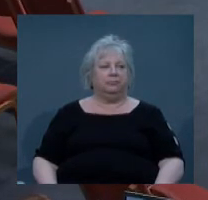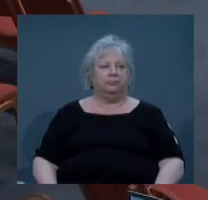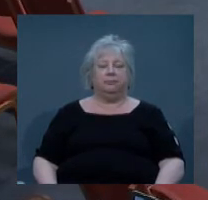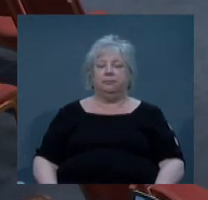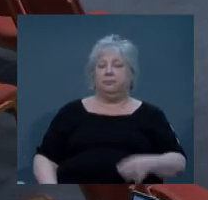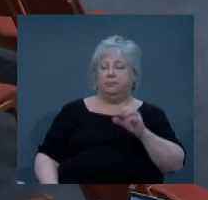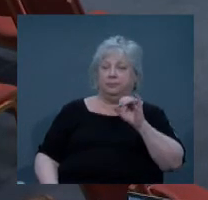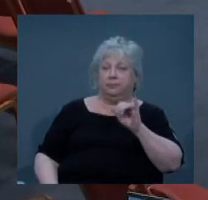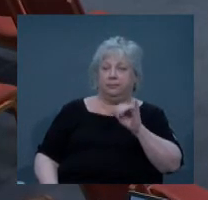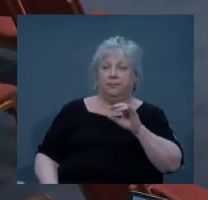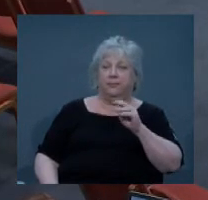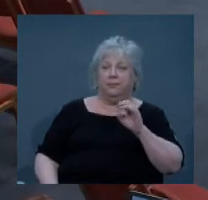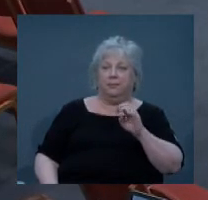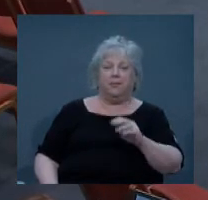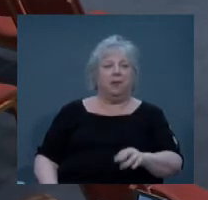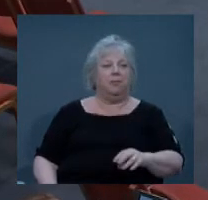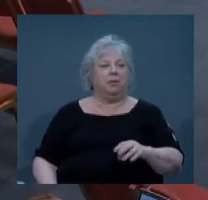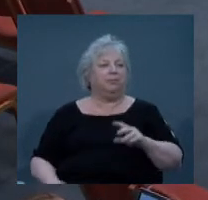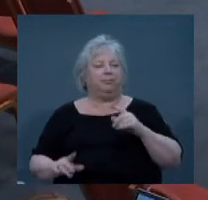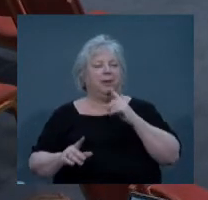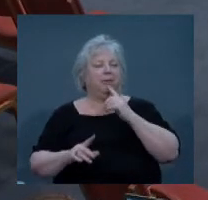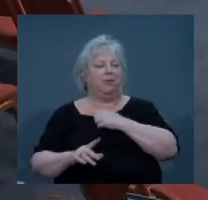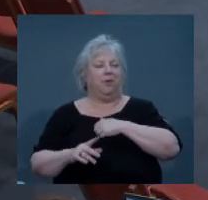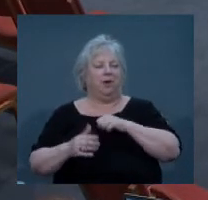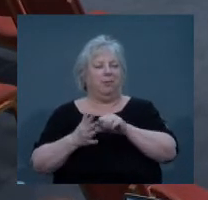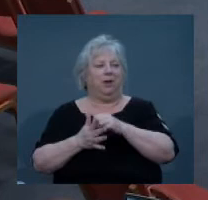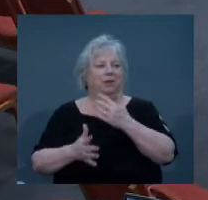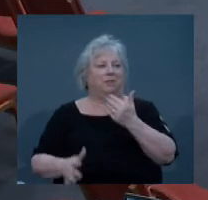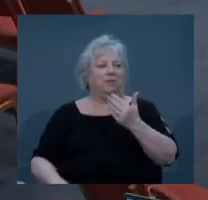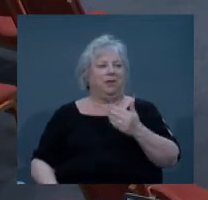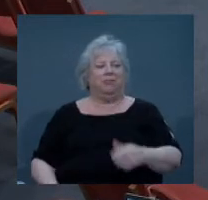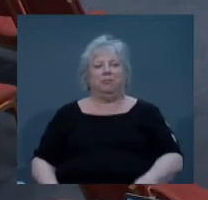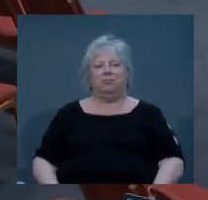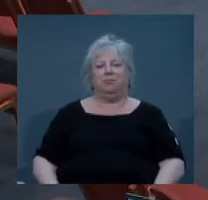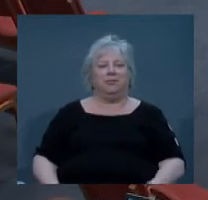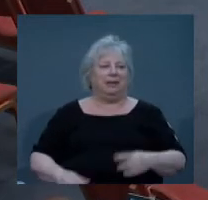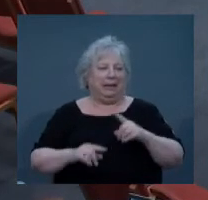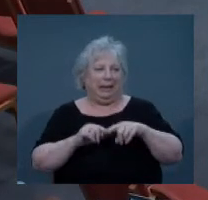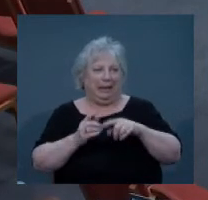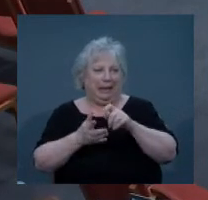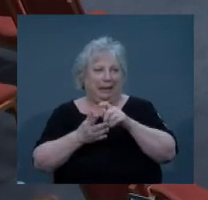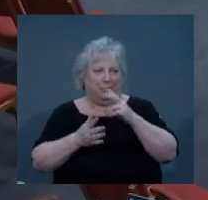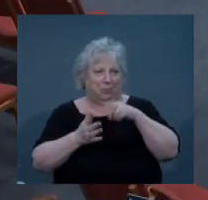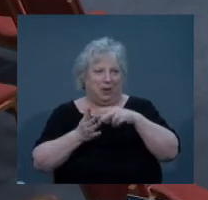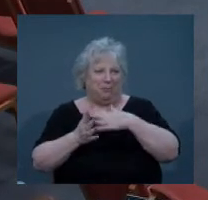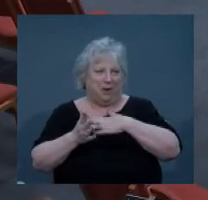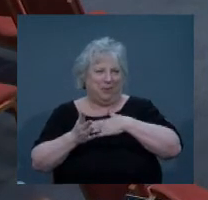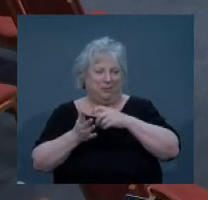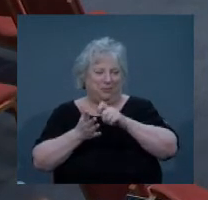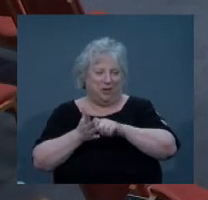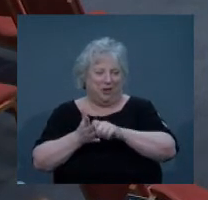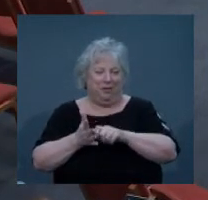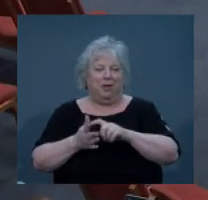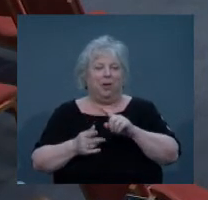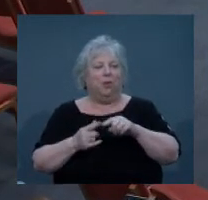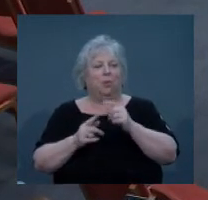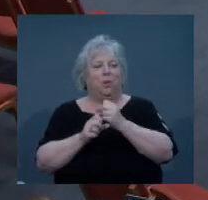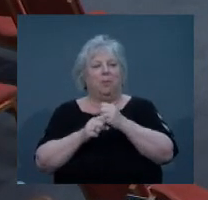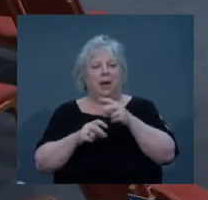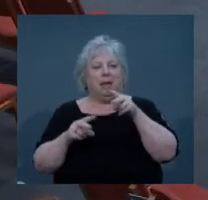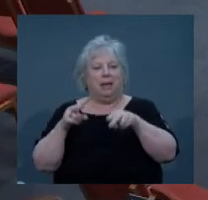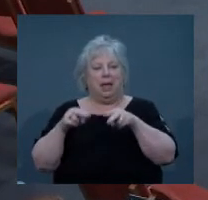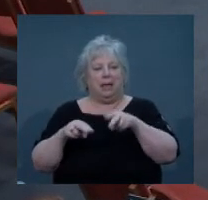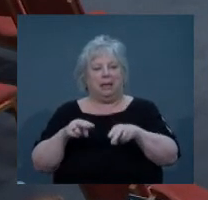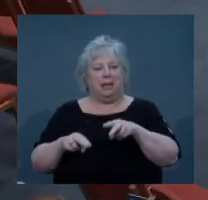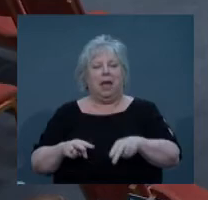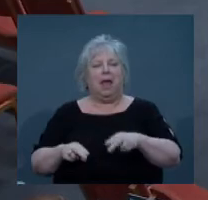Yes, ma'am. Okay, I'm sorry, it's page 15. Can't read my writing. When we made all those cuts and